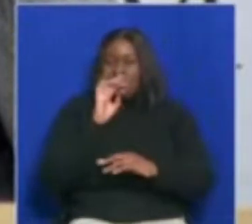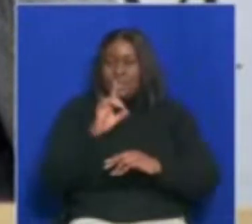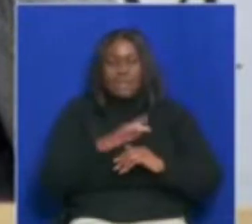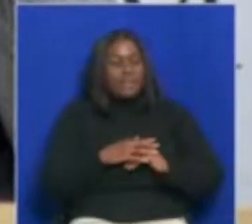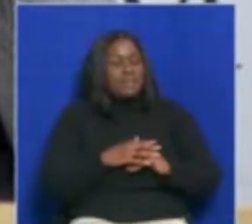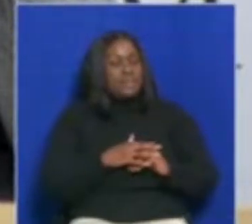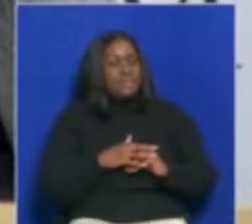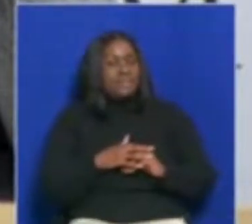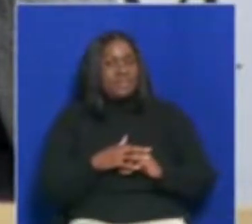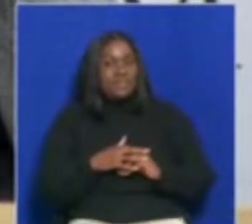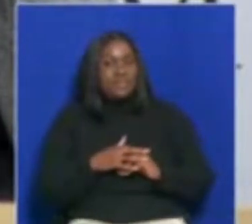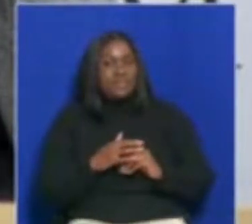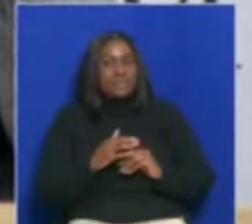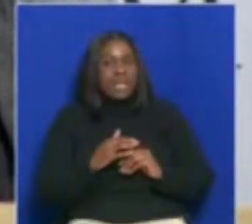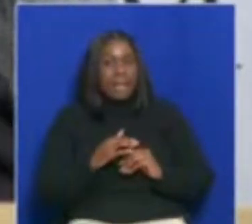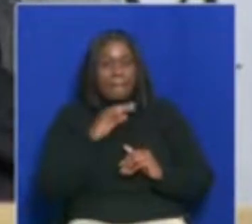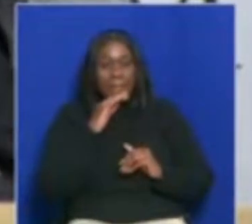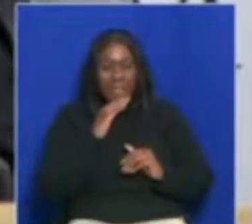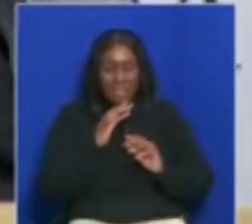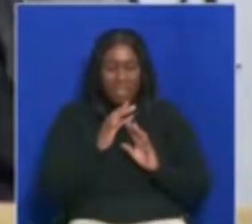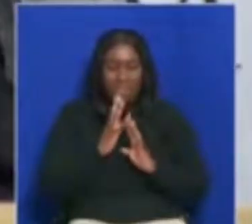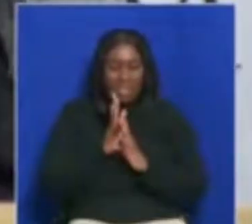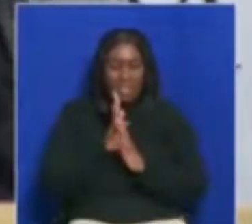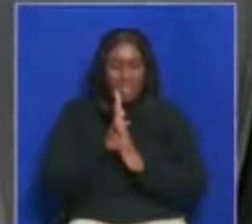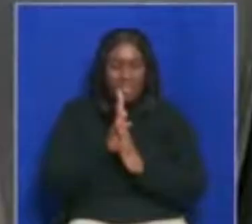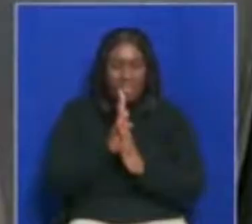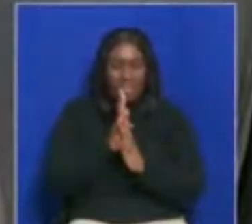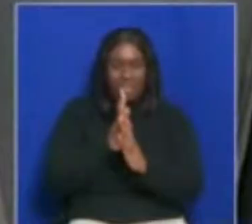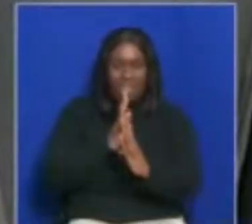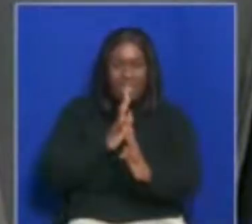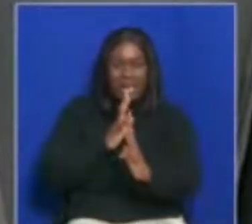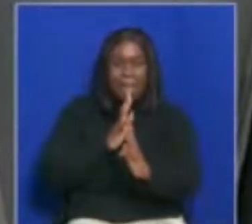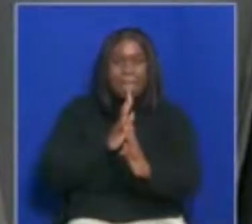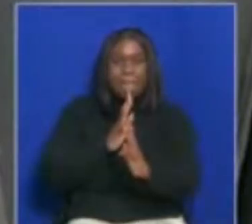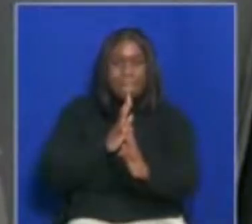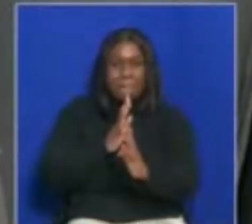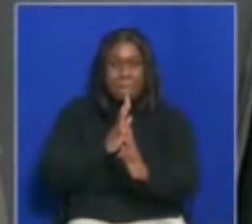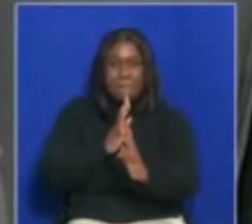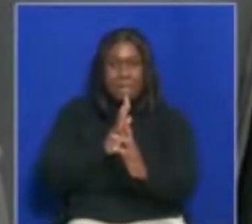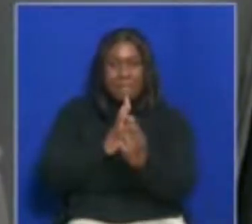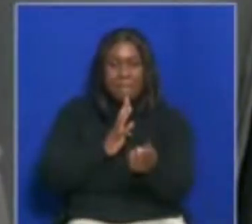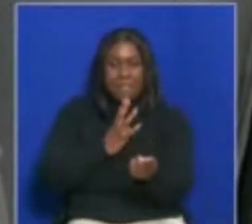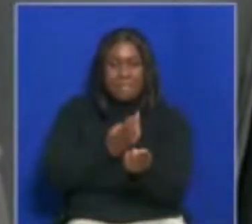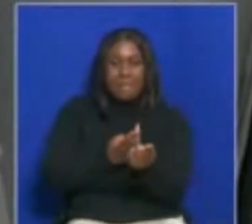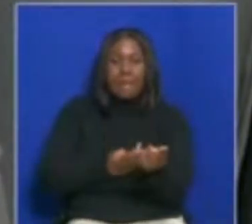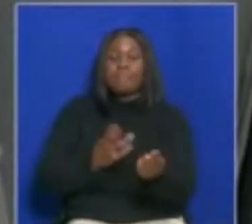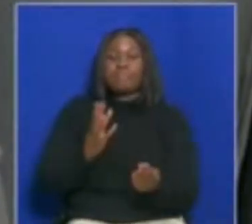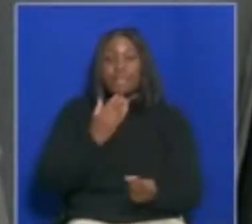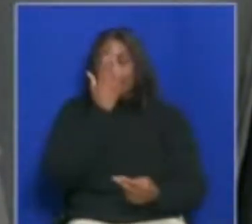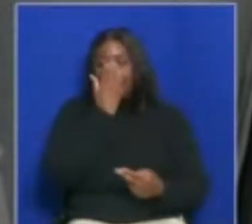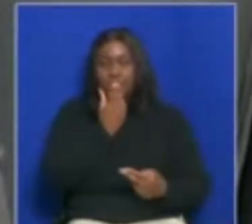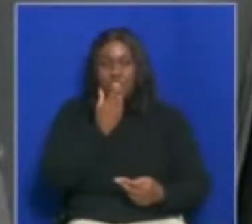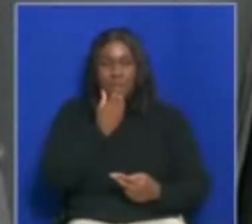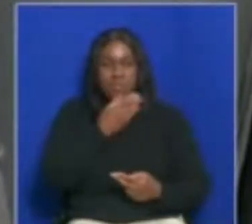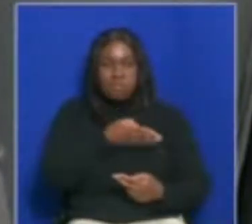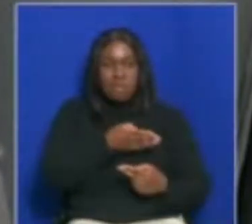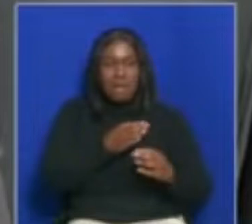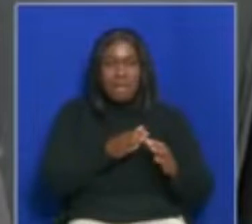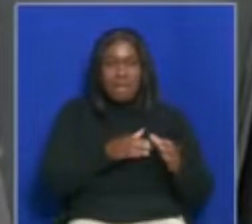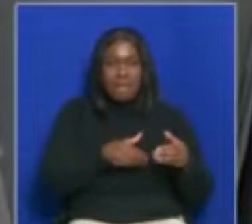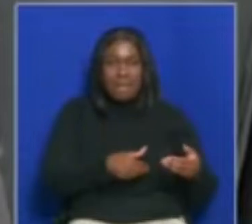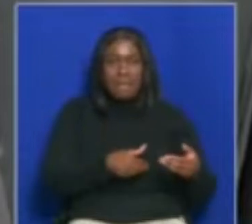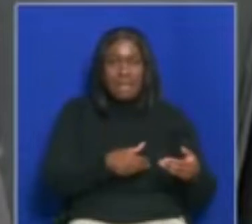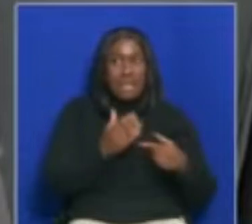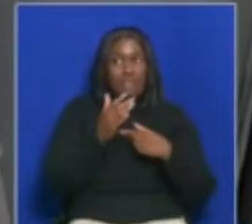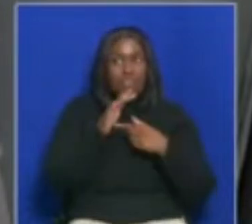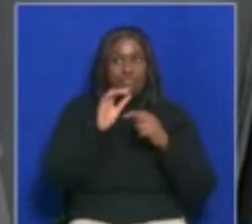other. Chair, So, yes. the pictures are in the bundle. They shouldn't be displayed. No, yeah. But maybe